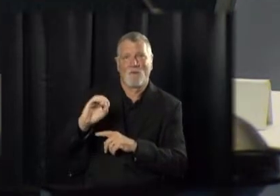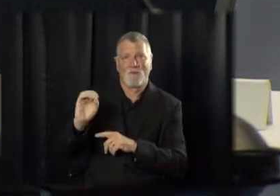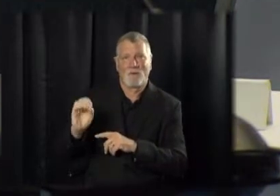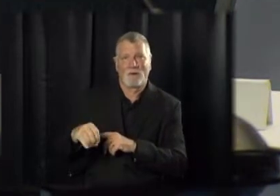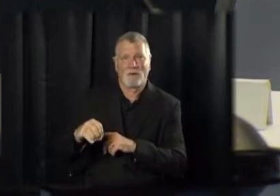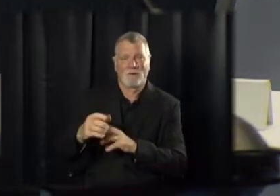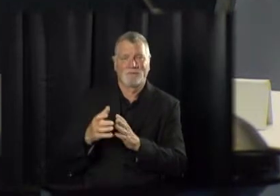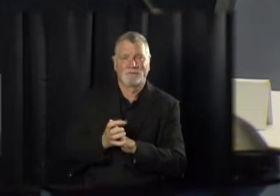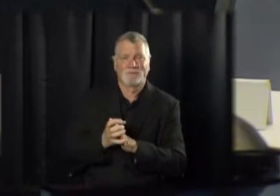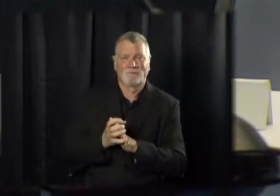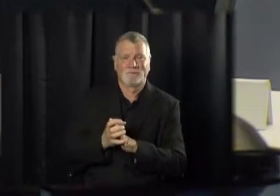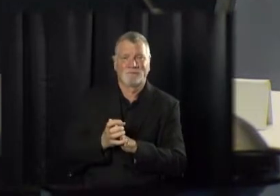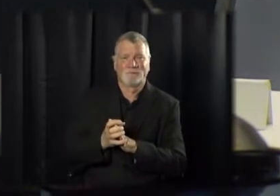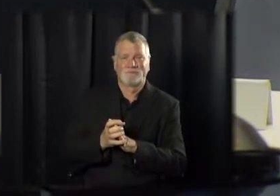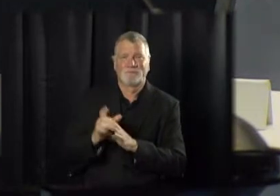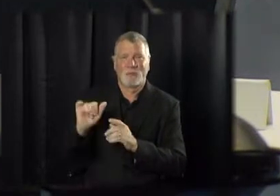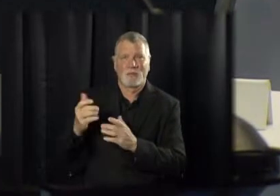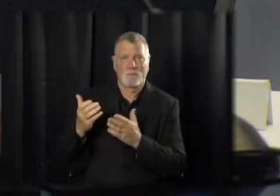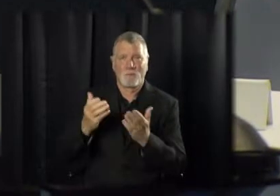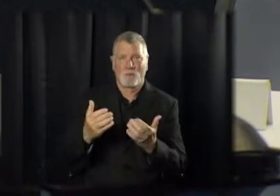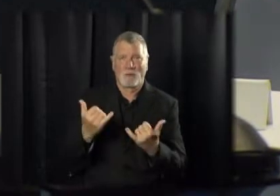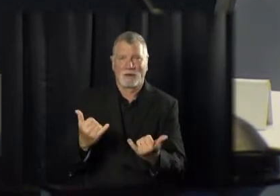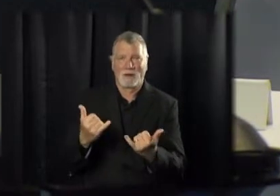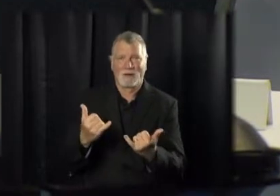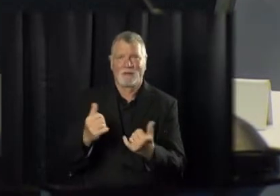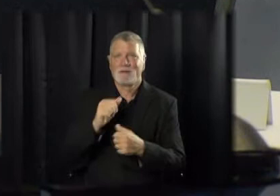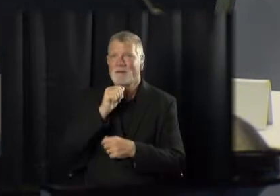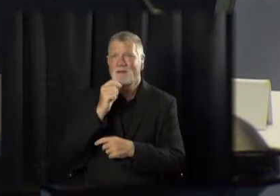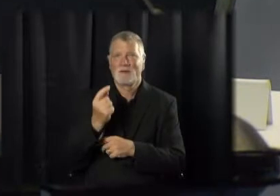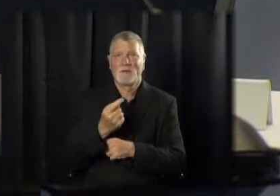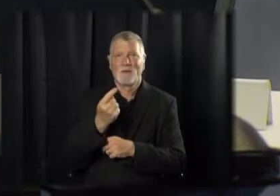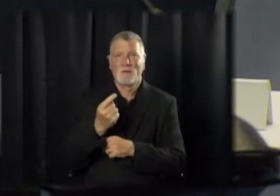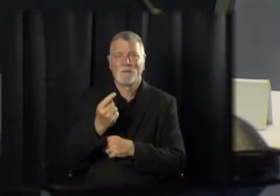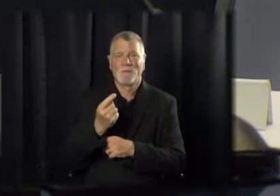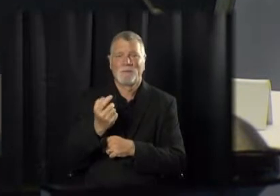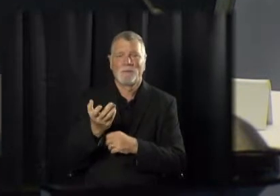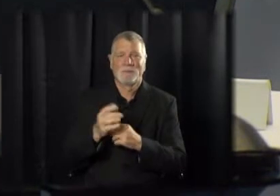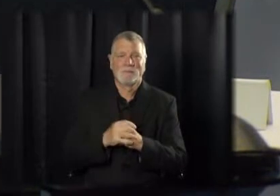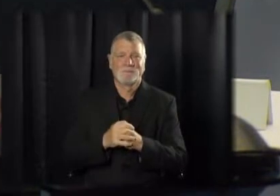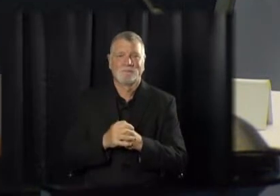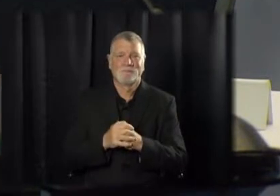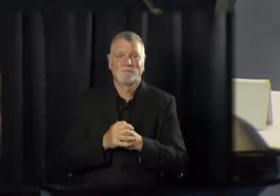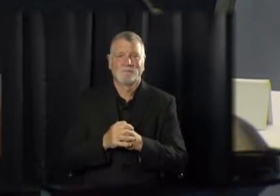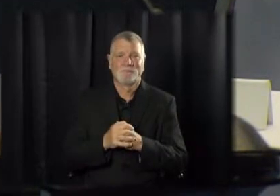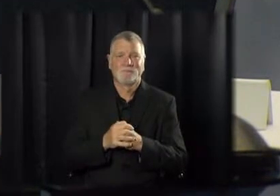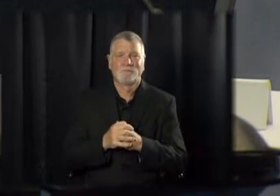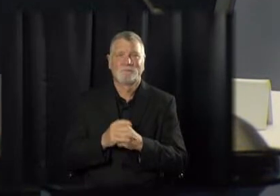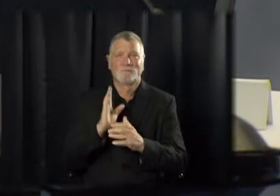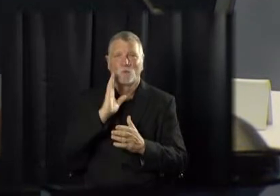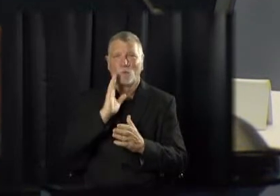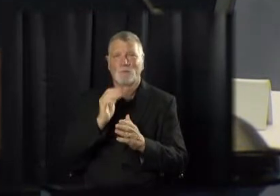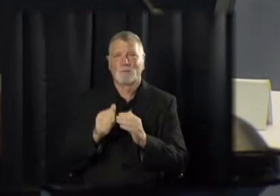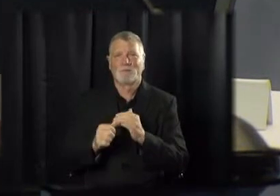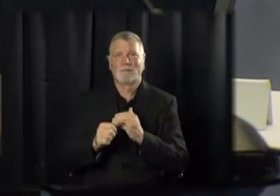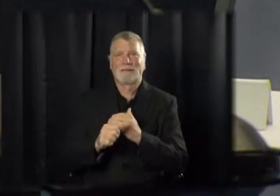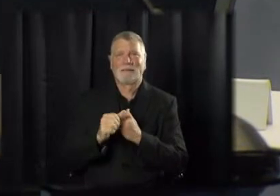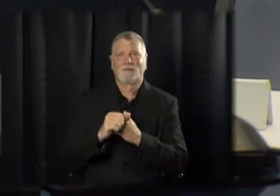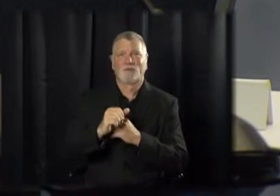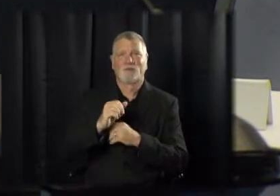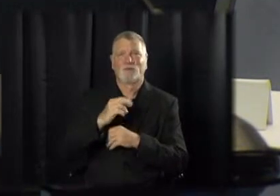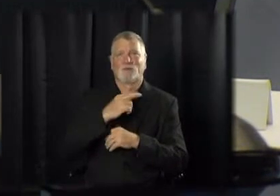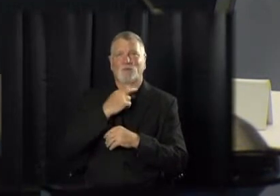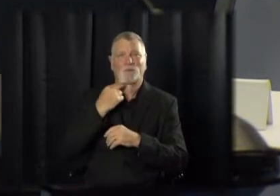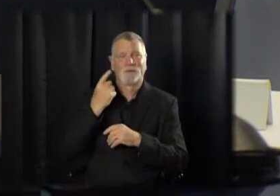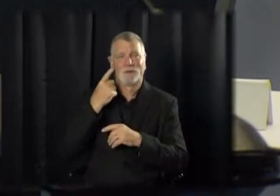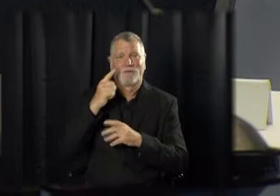of being proposed at the moment not only will put us in jeopardy from funds that we